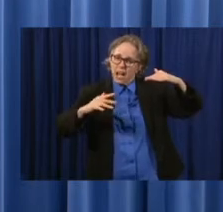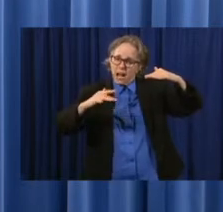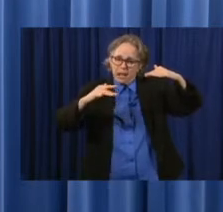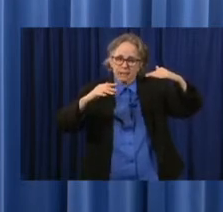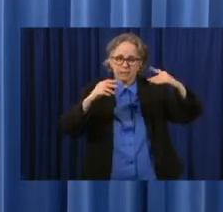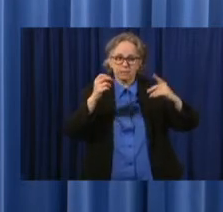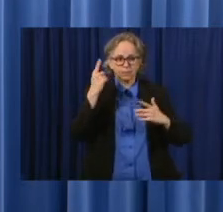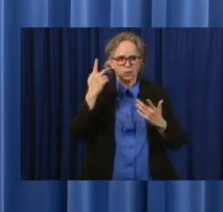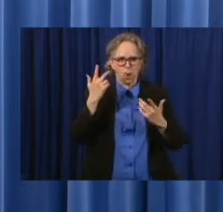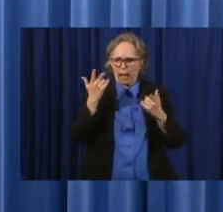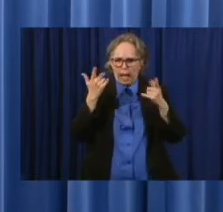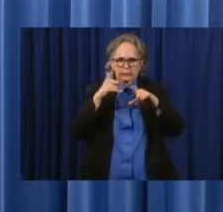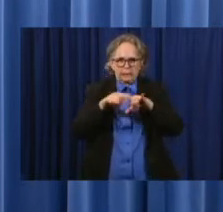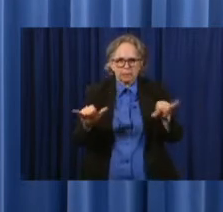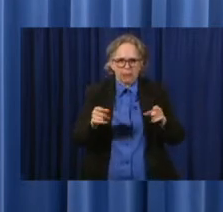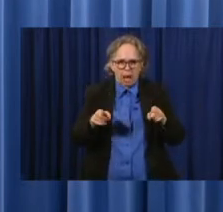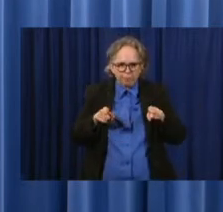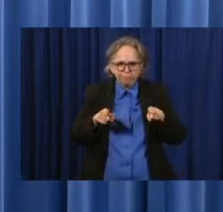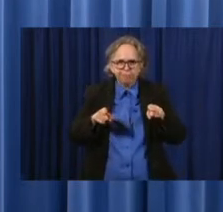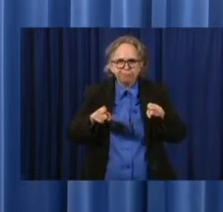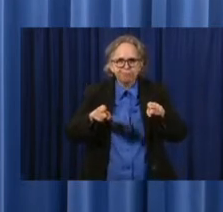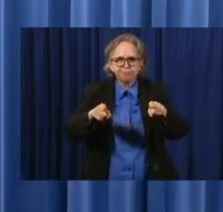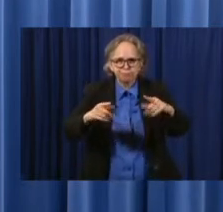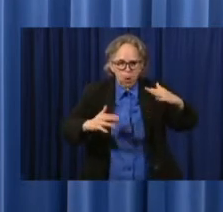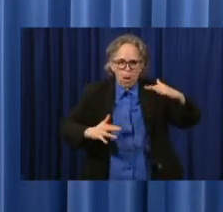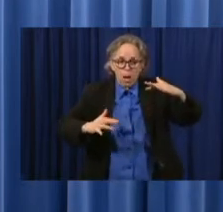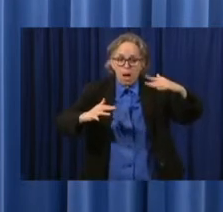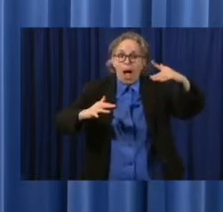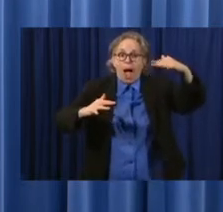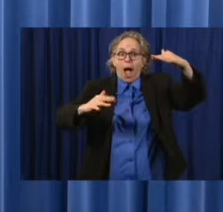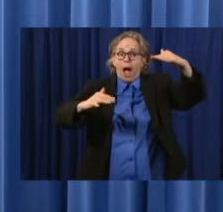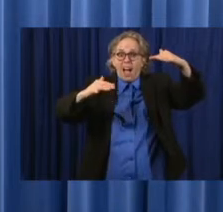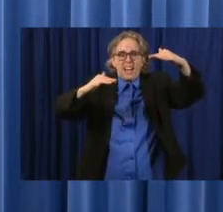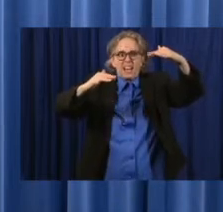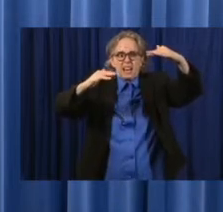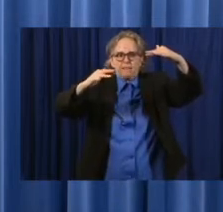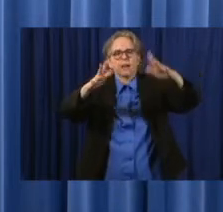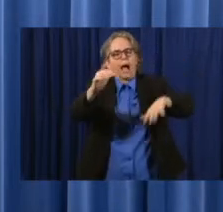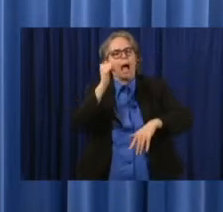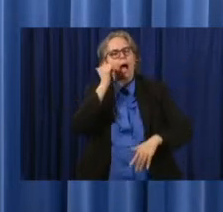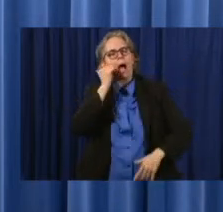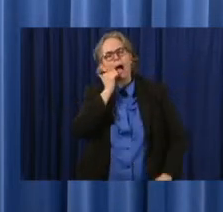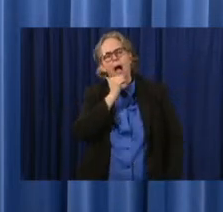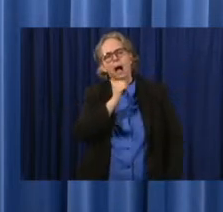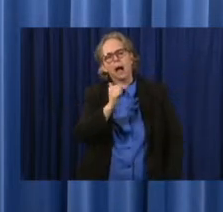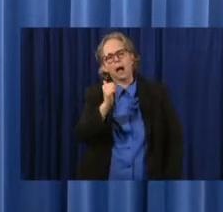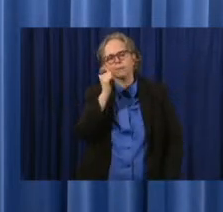two different things going on. Our team is working every single day to make this happen.